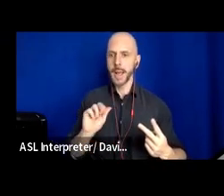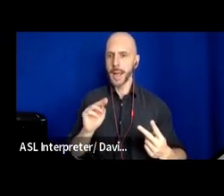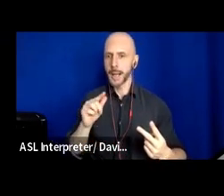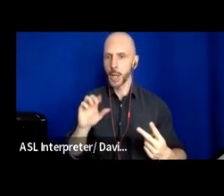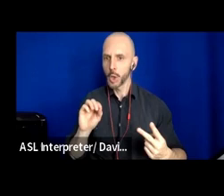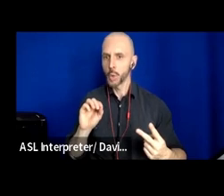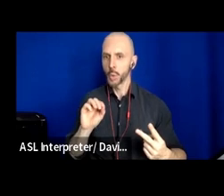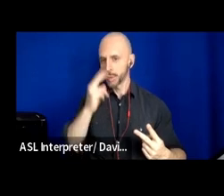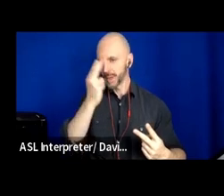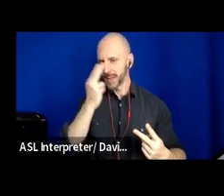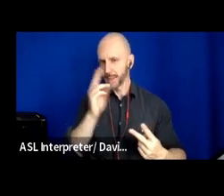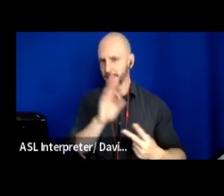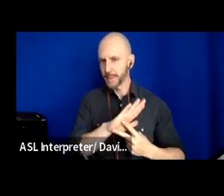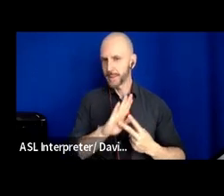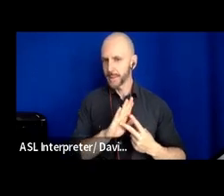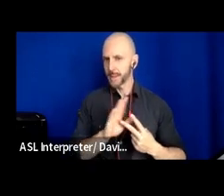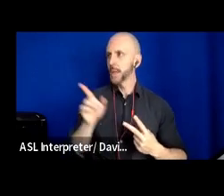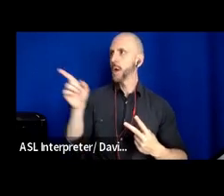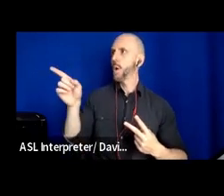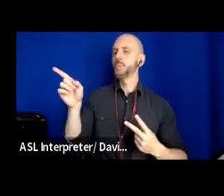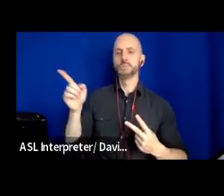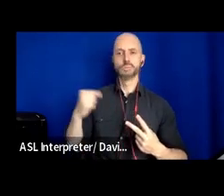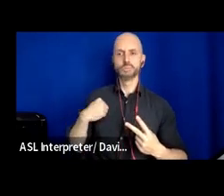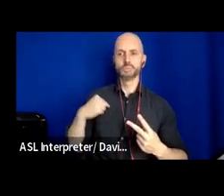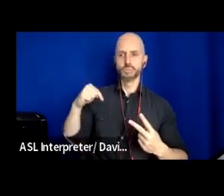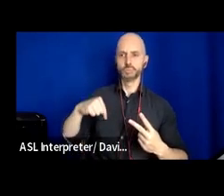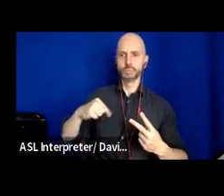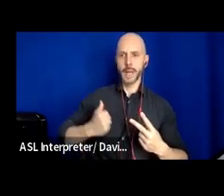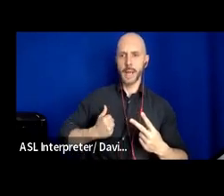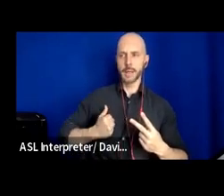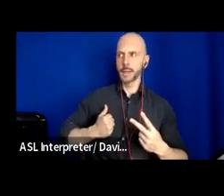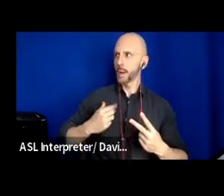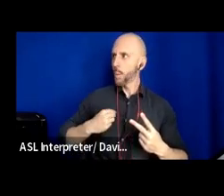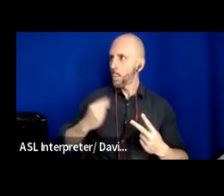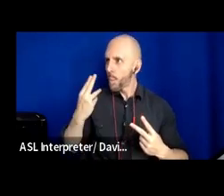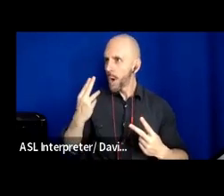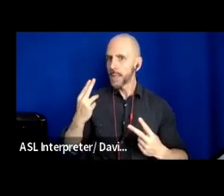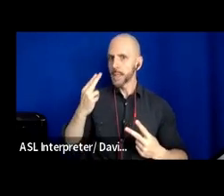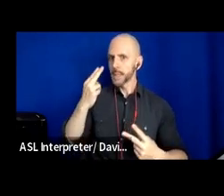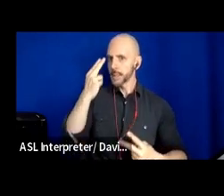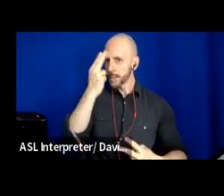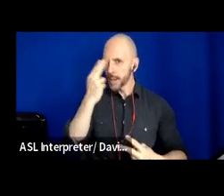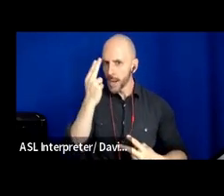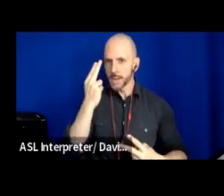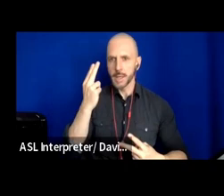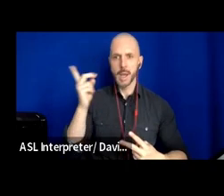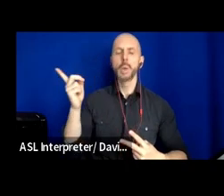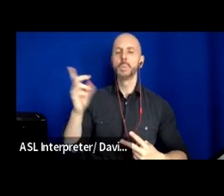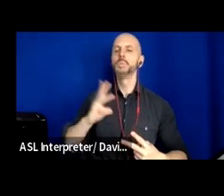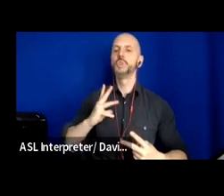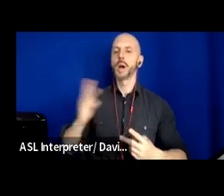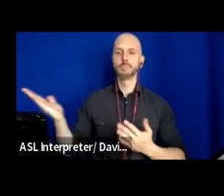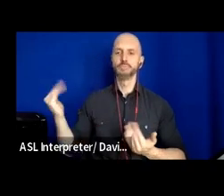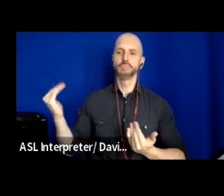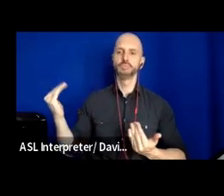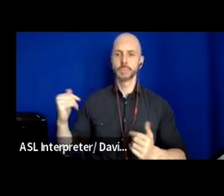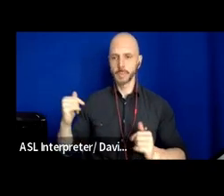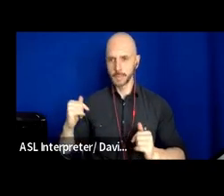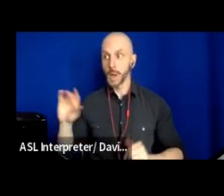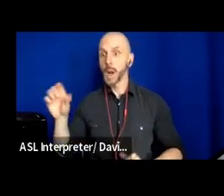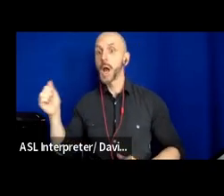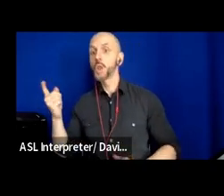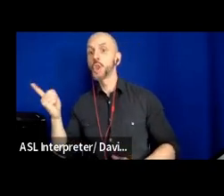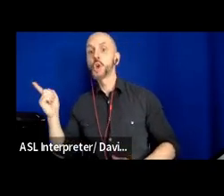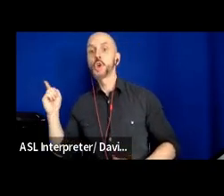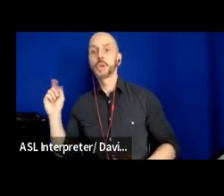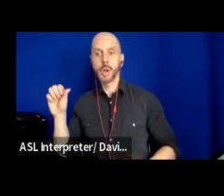anything else was seen as othered and was suppressed, or, there was lots of suspicion about having those folks enter the country.